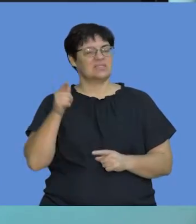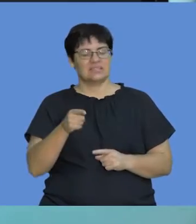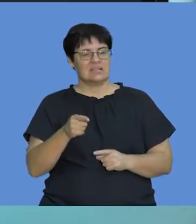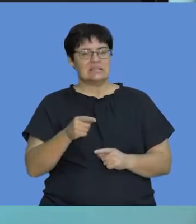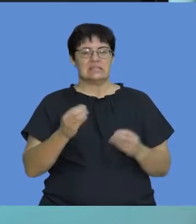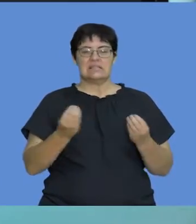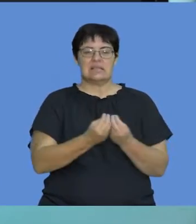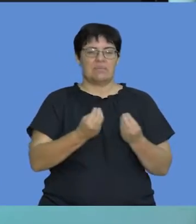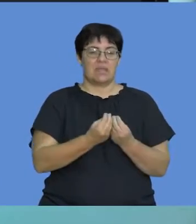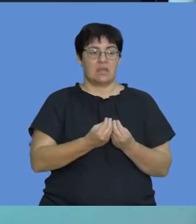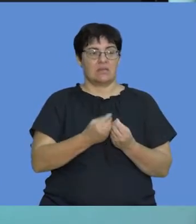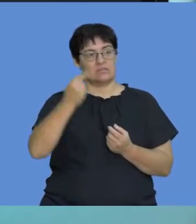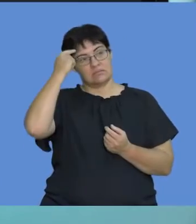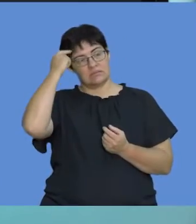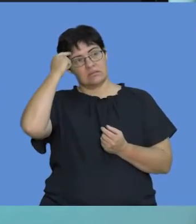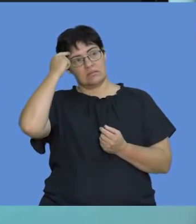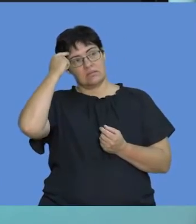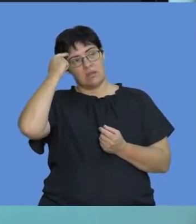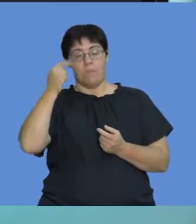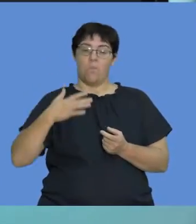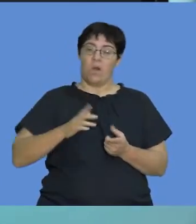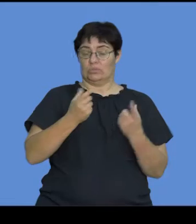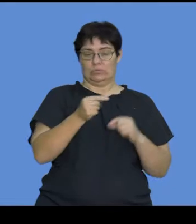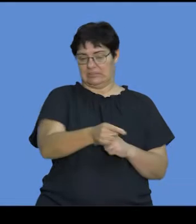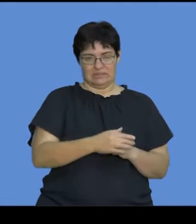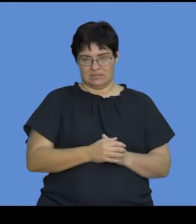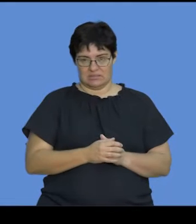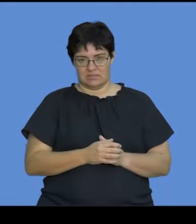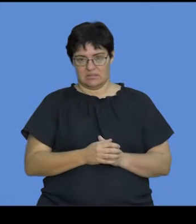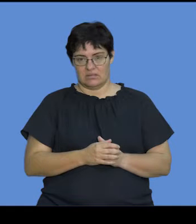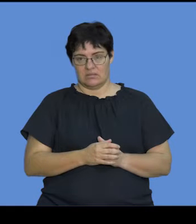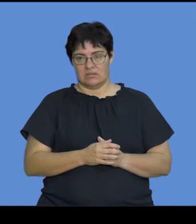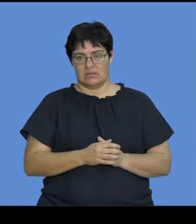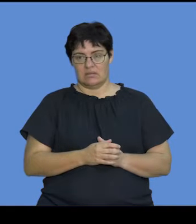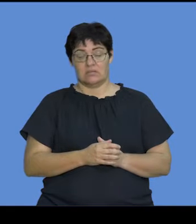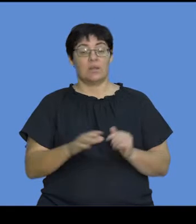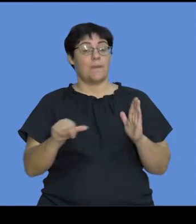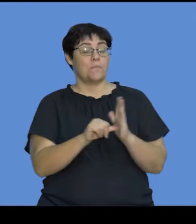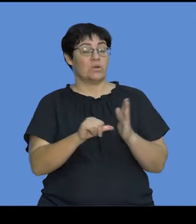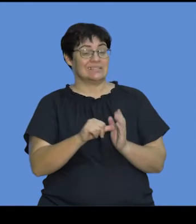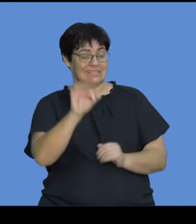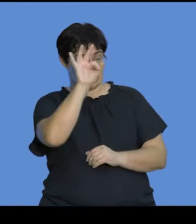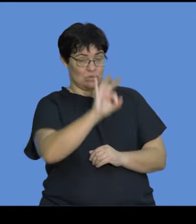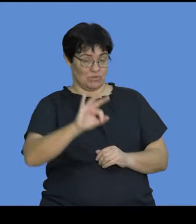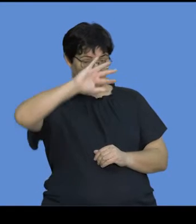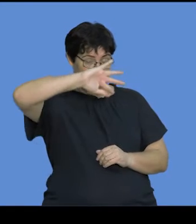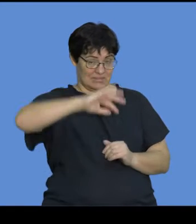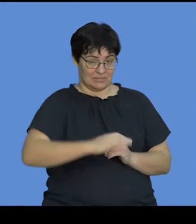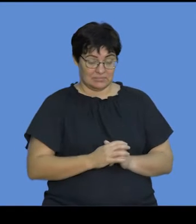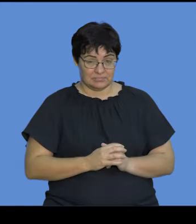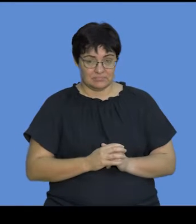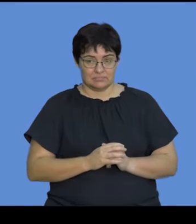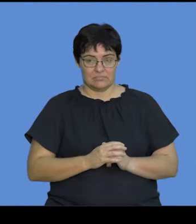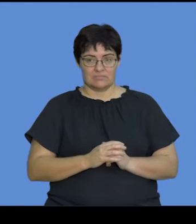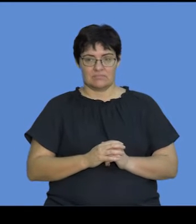here, that's not something that's within our scheme of what we're doing. So the three that is important are those ones,